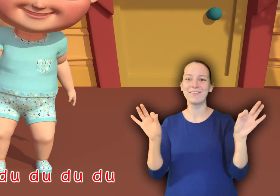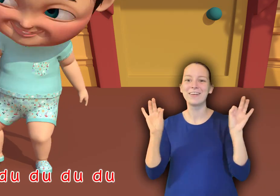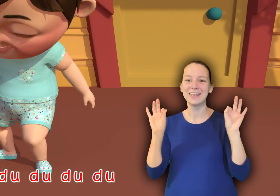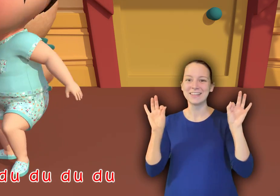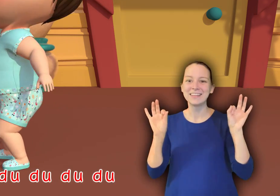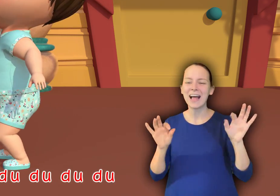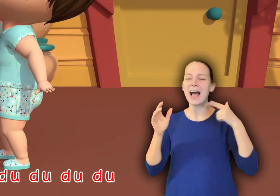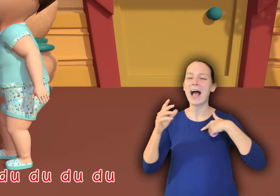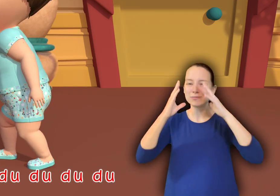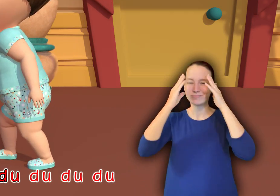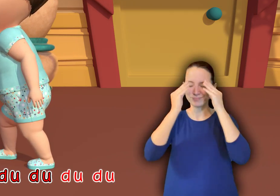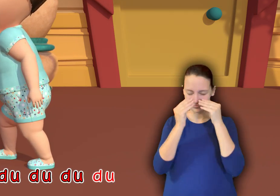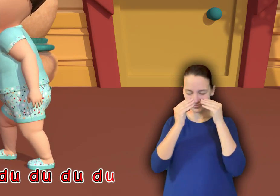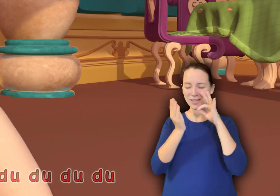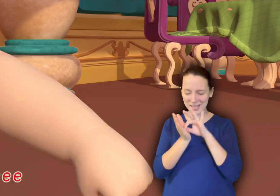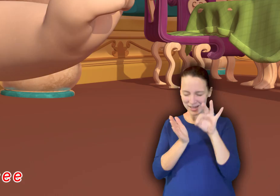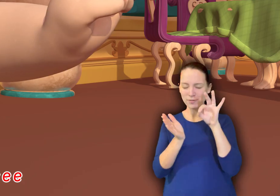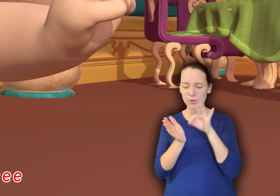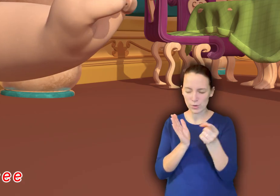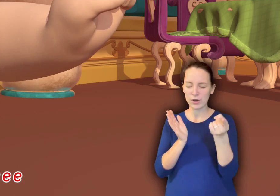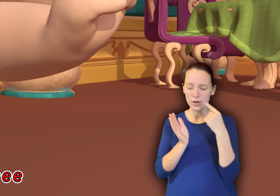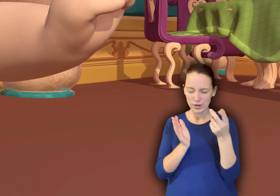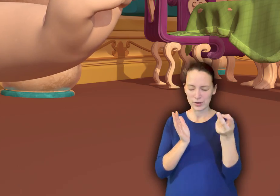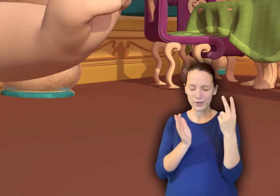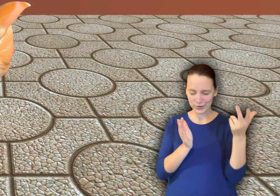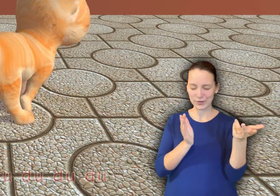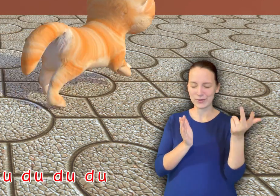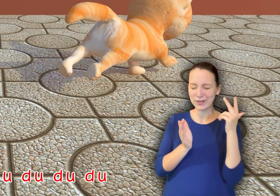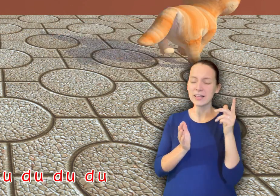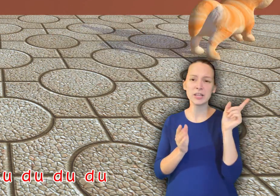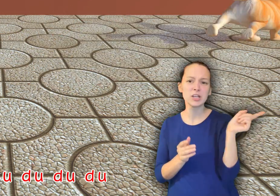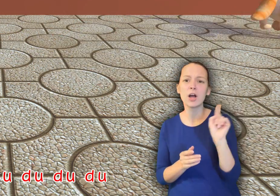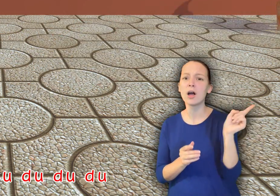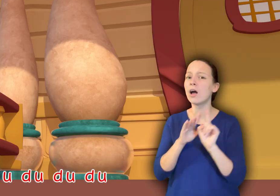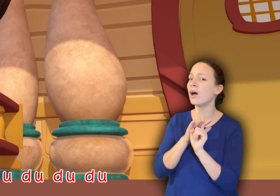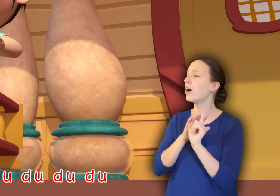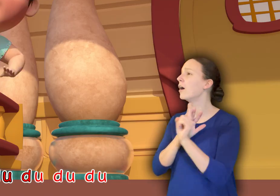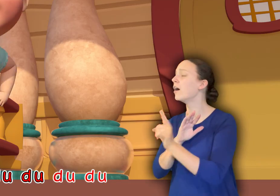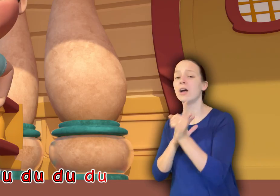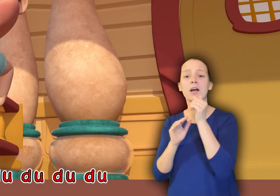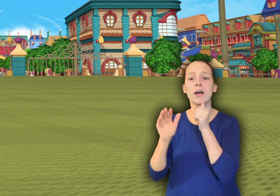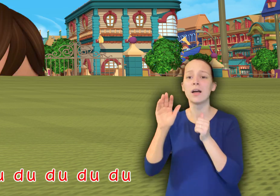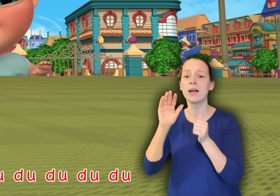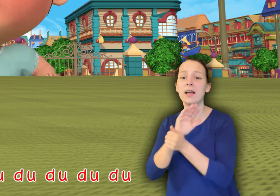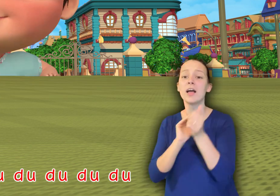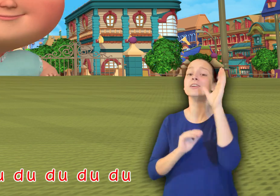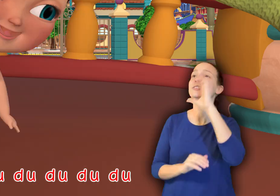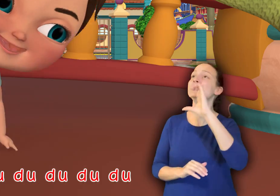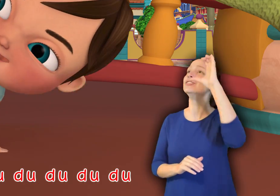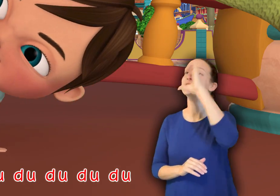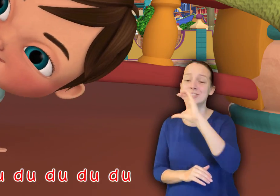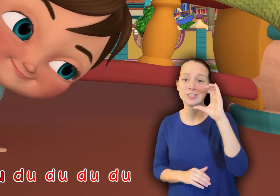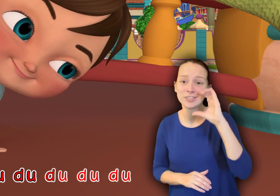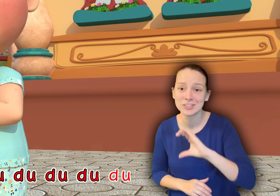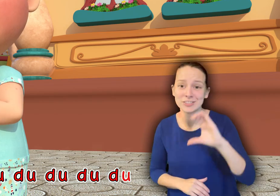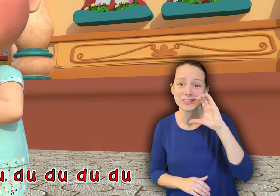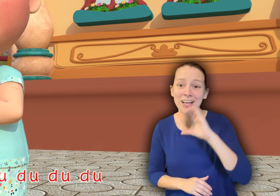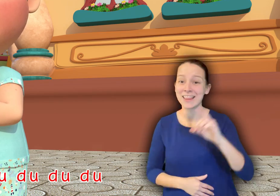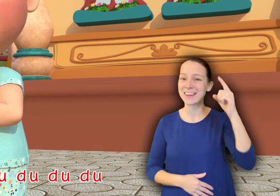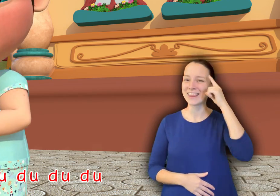Free I'll close my eyes and count to three where' you go soar high and